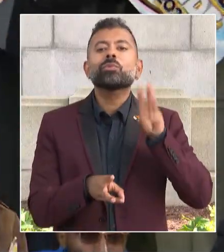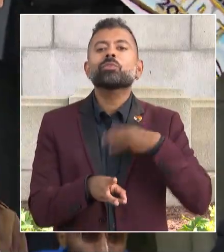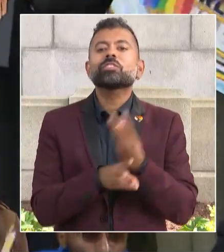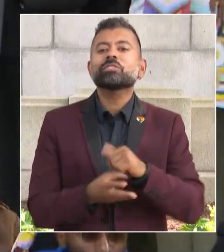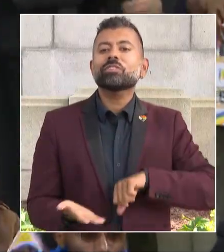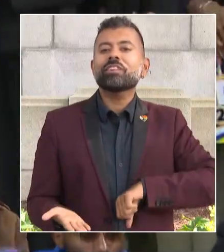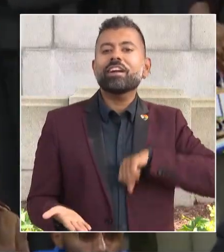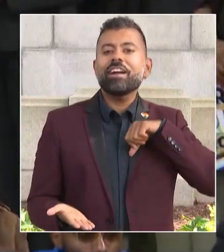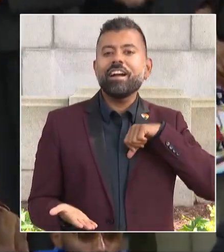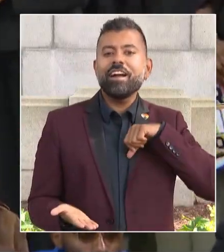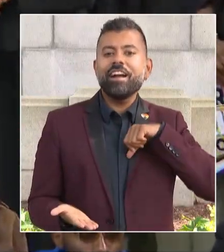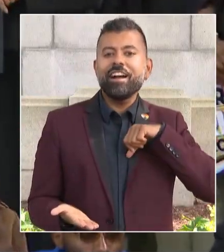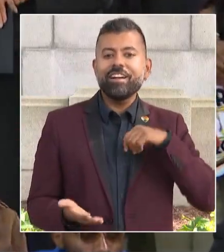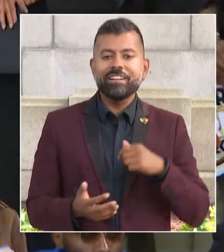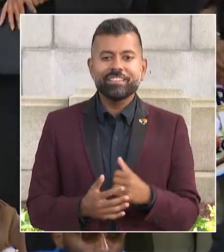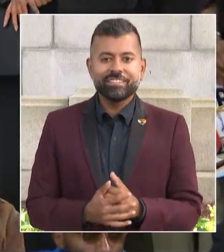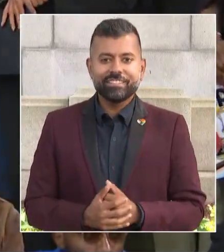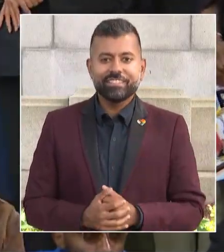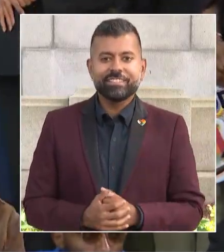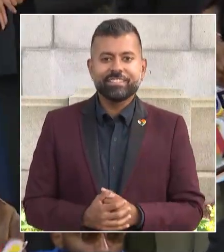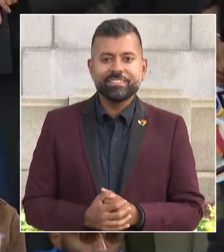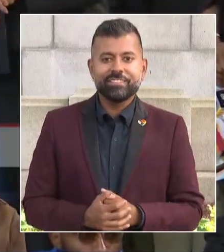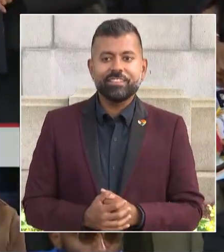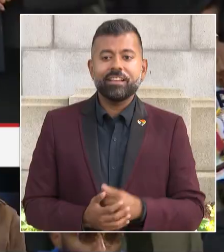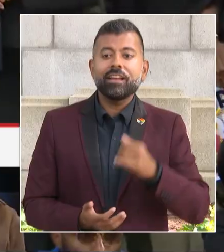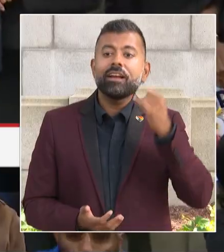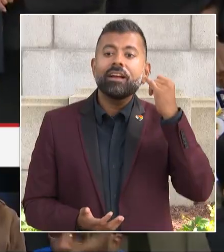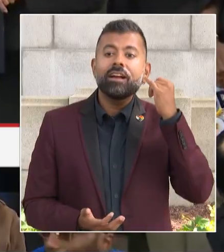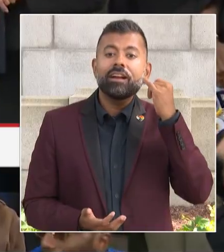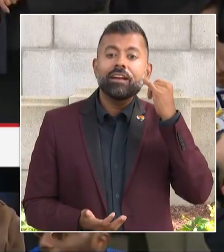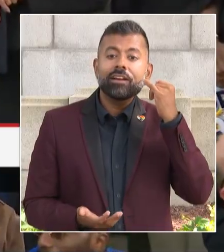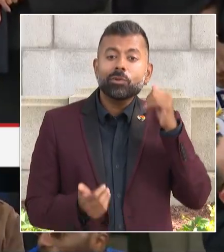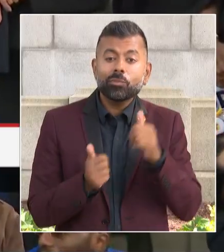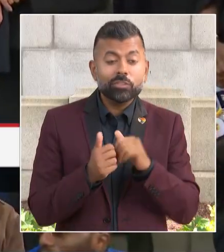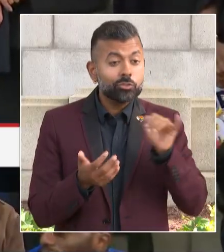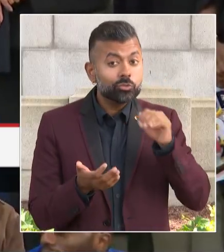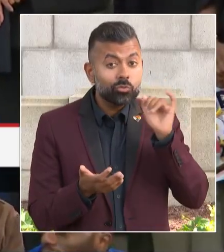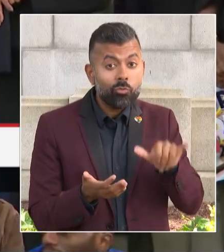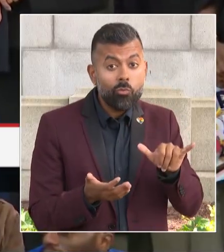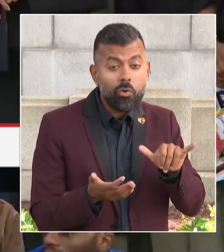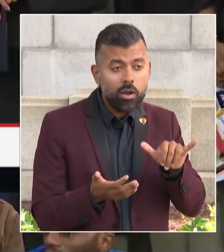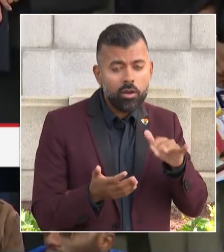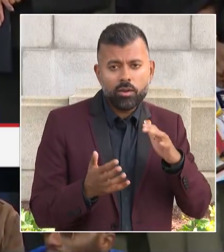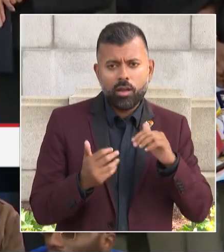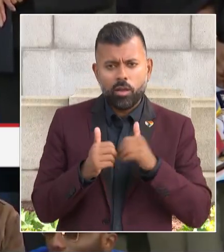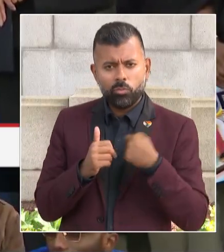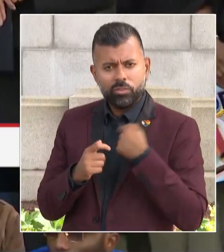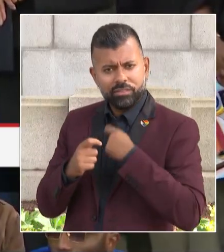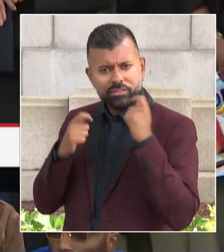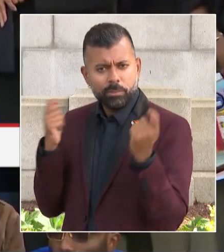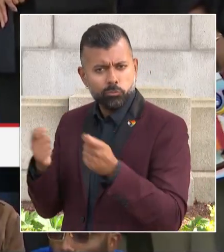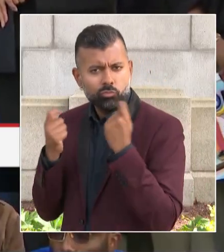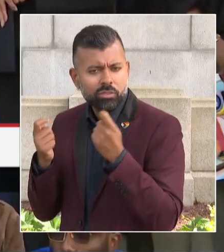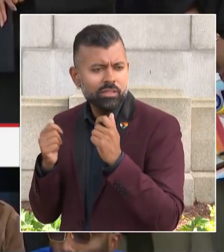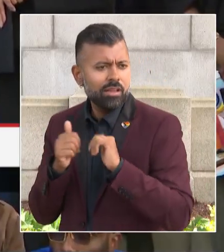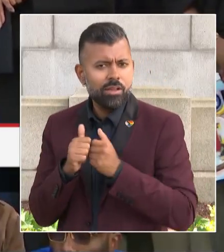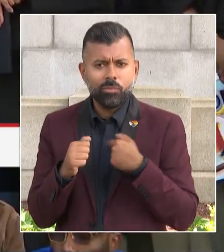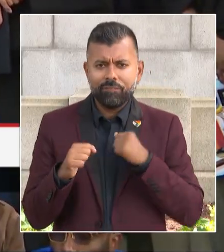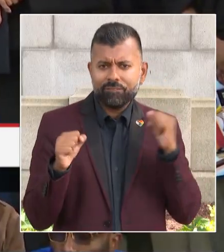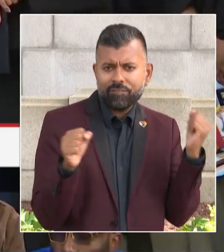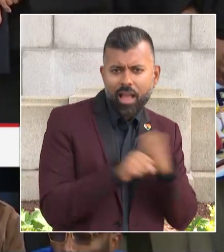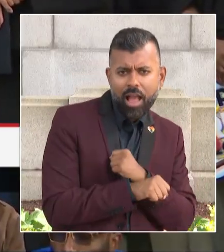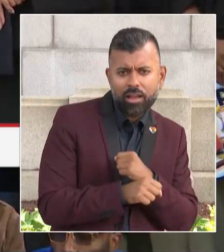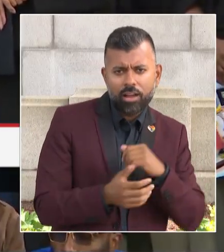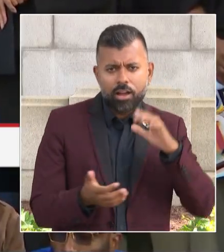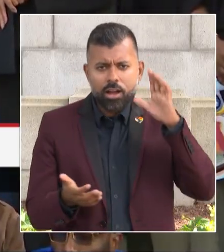If joy is how we celebrate and defiance is how we resist, then persistence is how we win. For more than